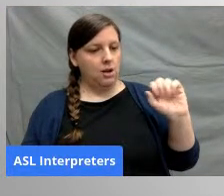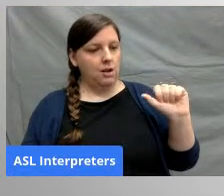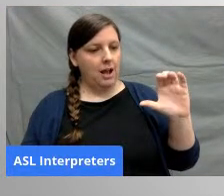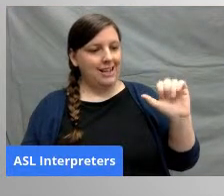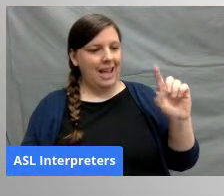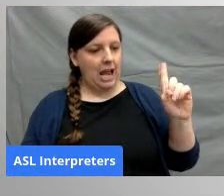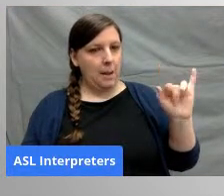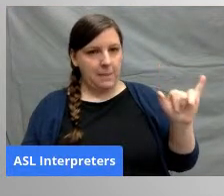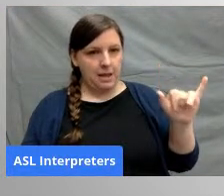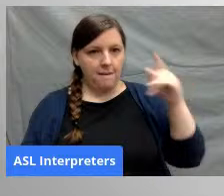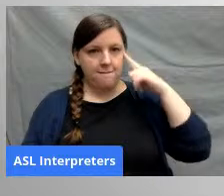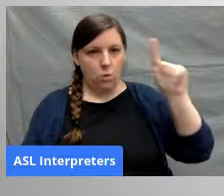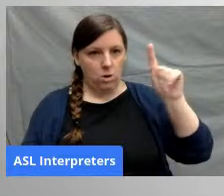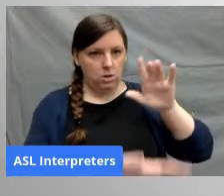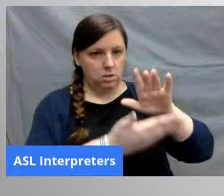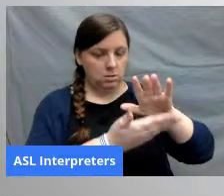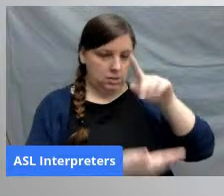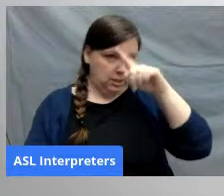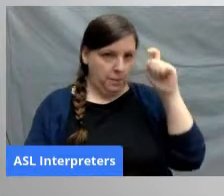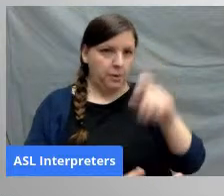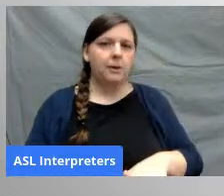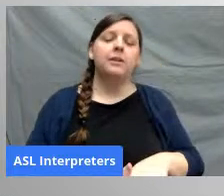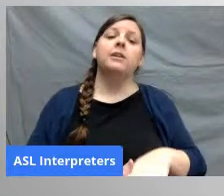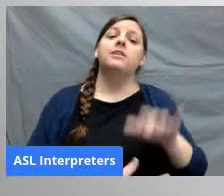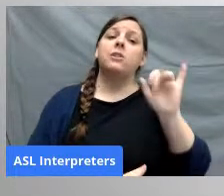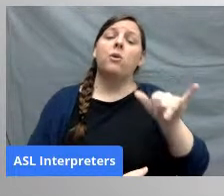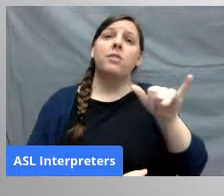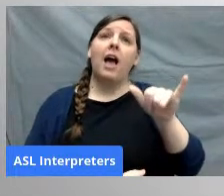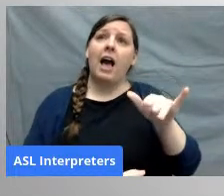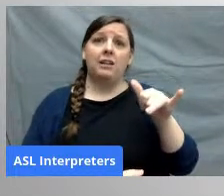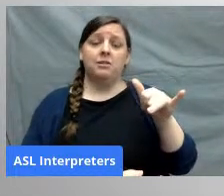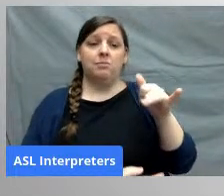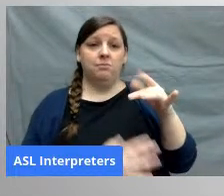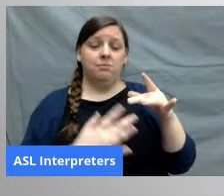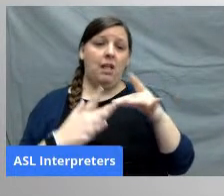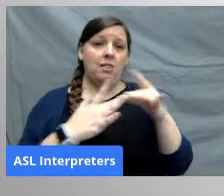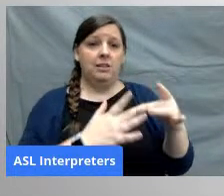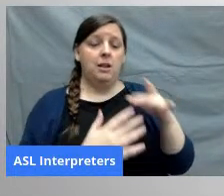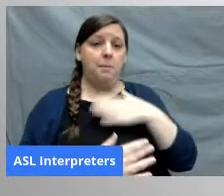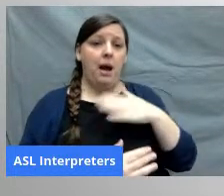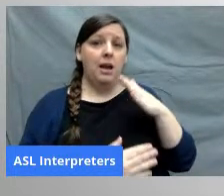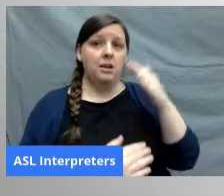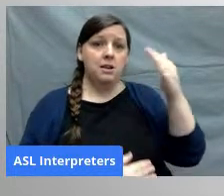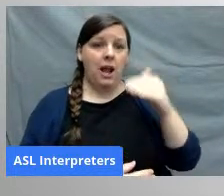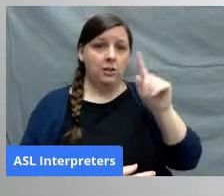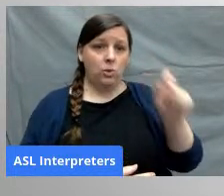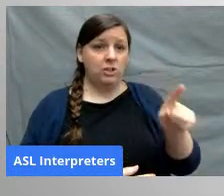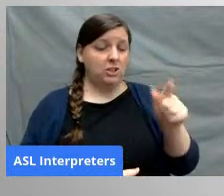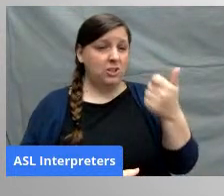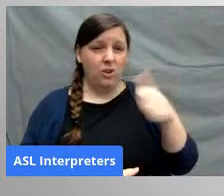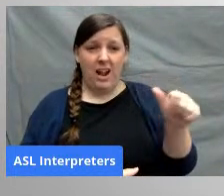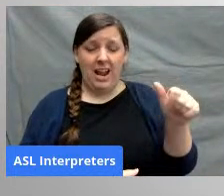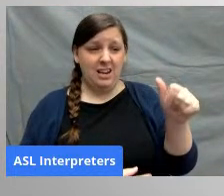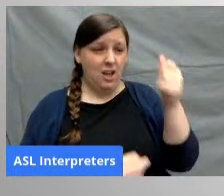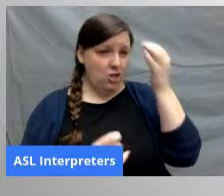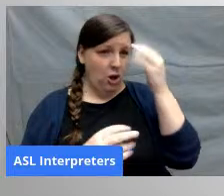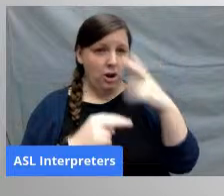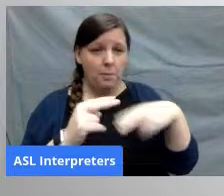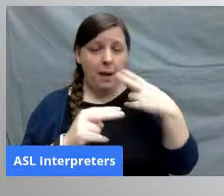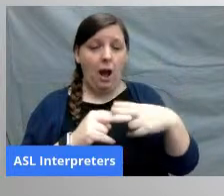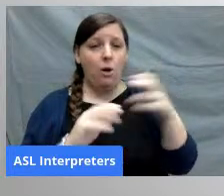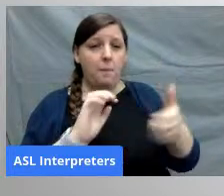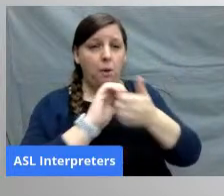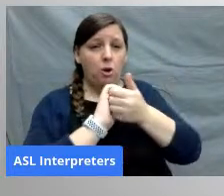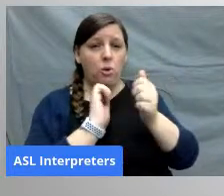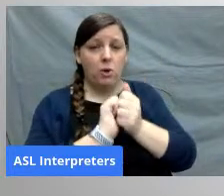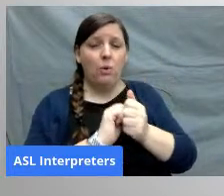with leisure services to kind of share standards, or to have some type of academic component to the summer camps that are being offered that